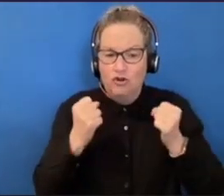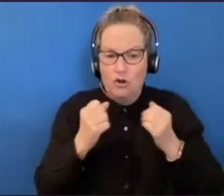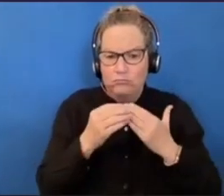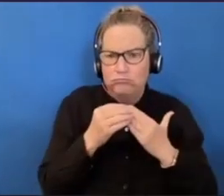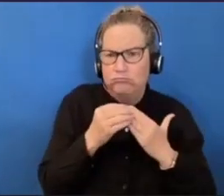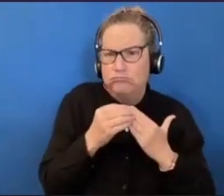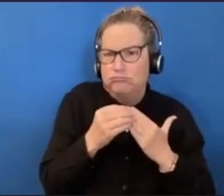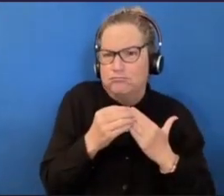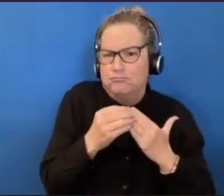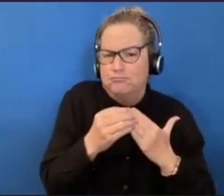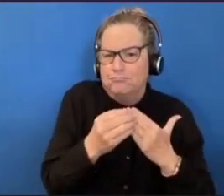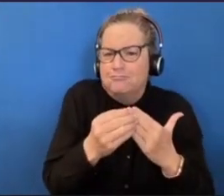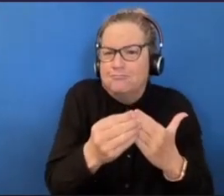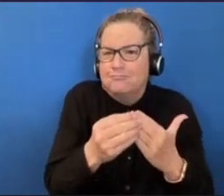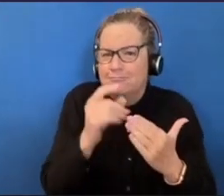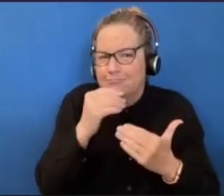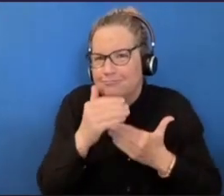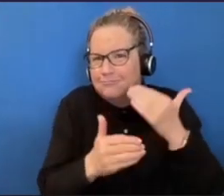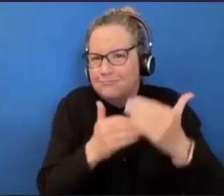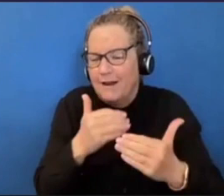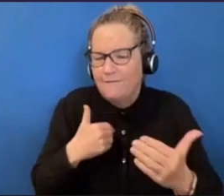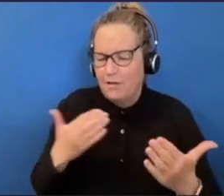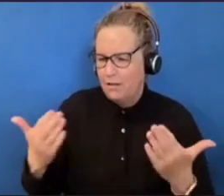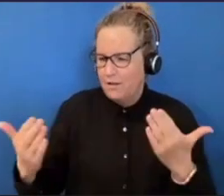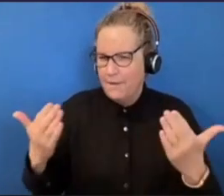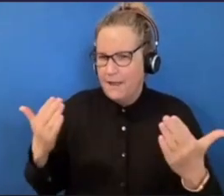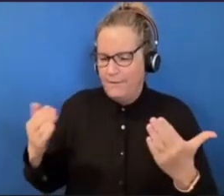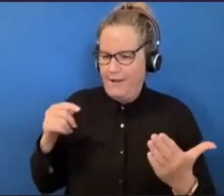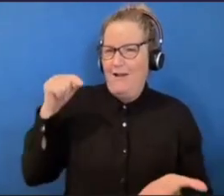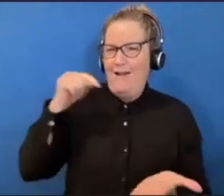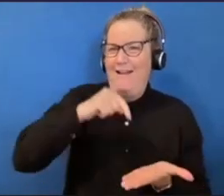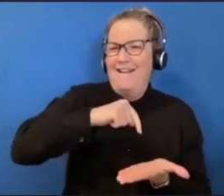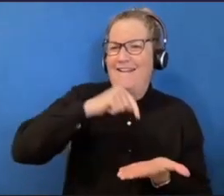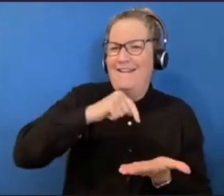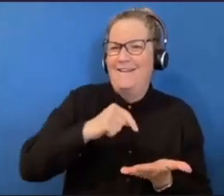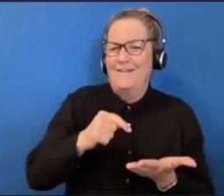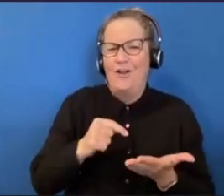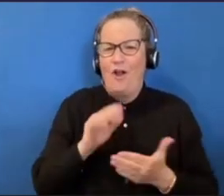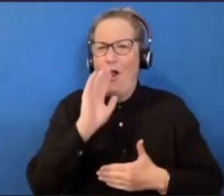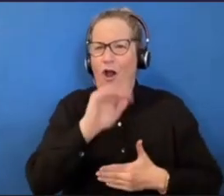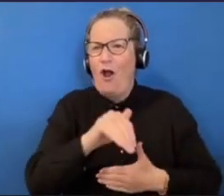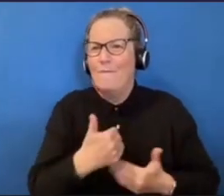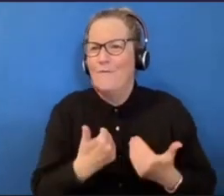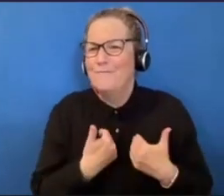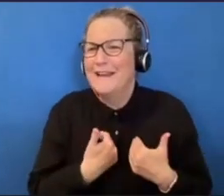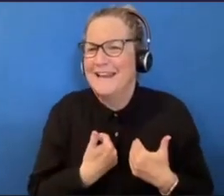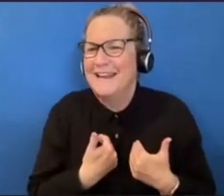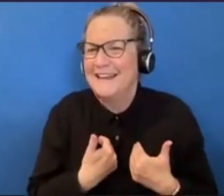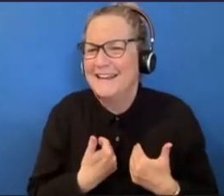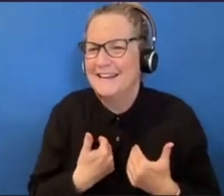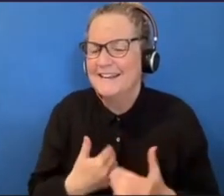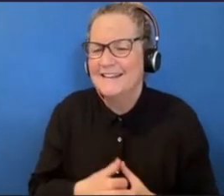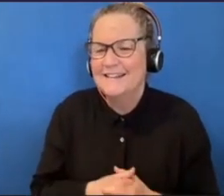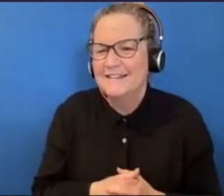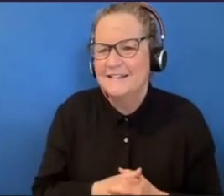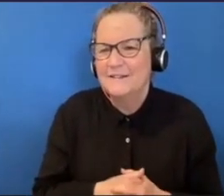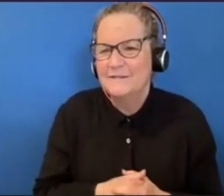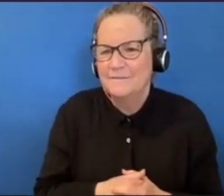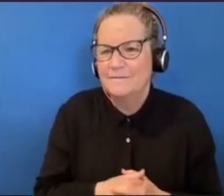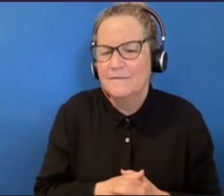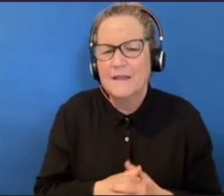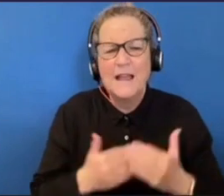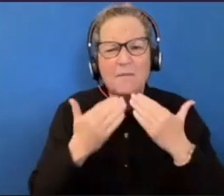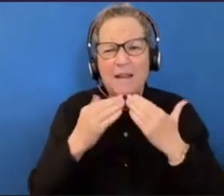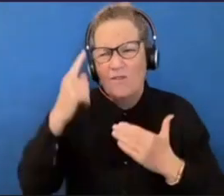center that gives you a place of comparison. What I'm encouraging you is not to settle for good